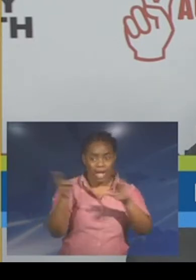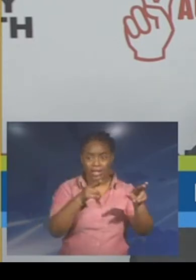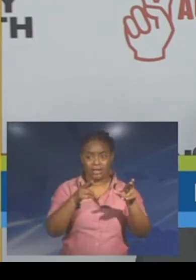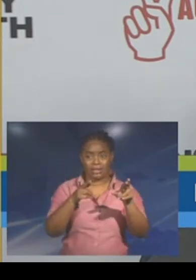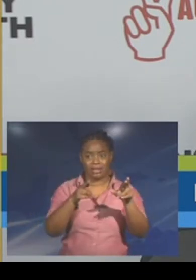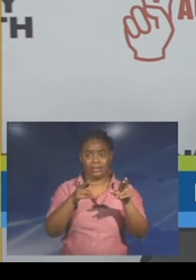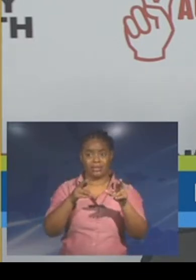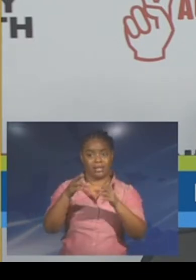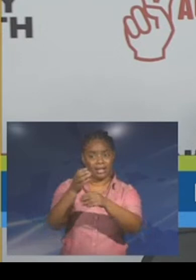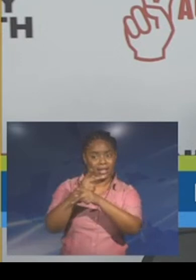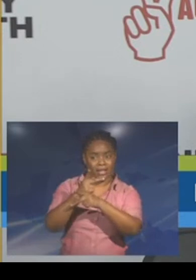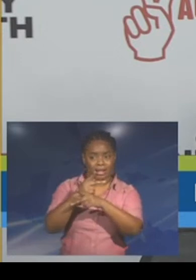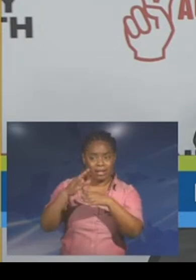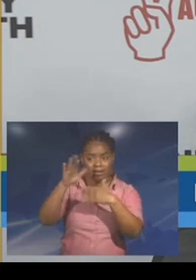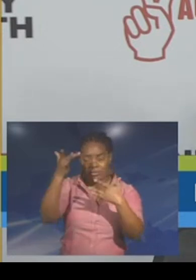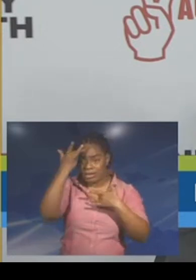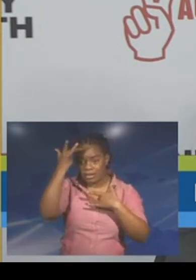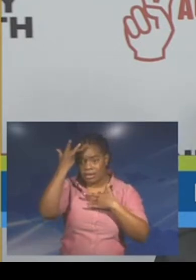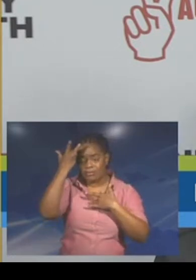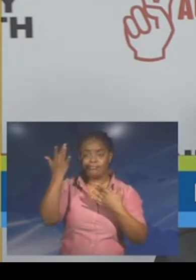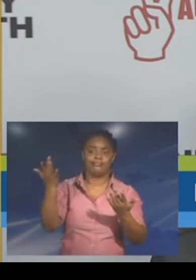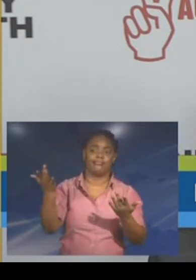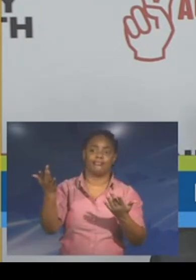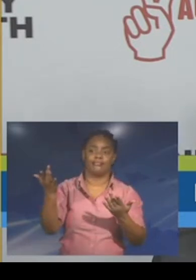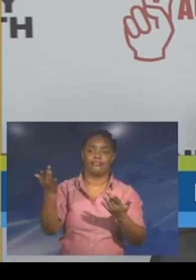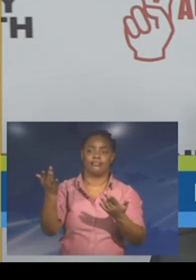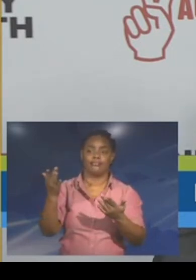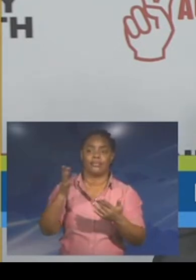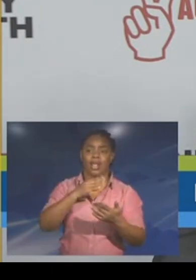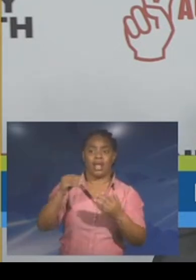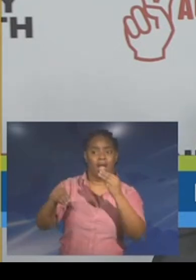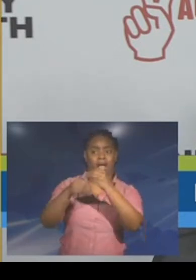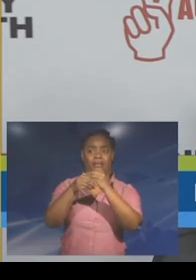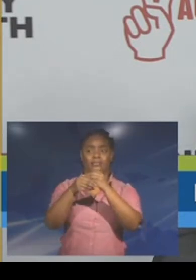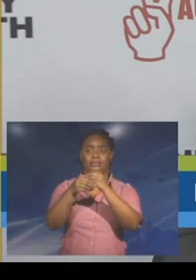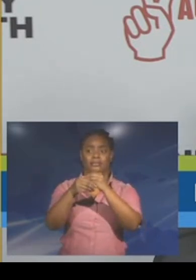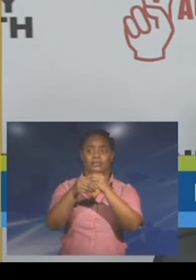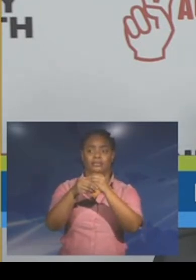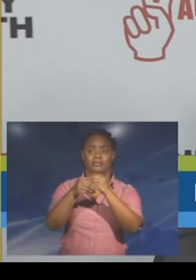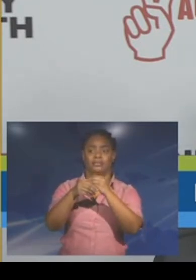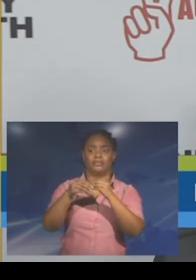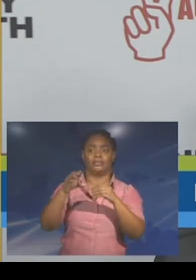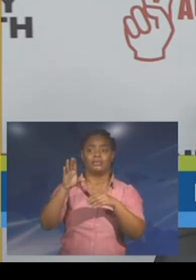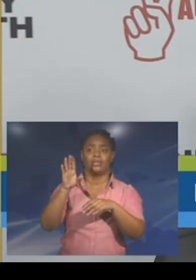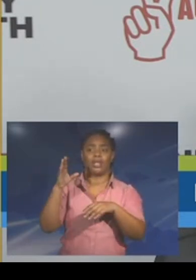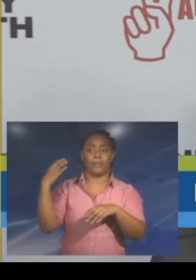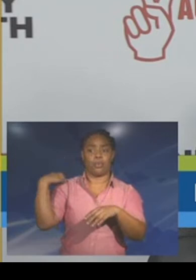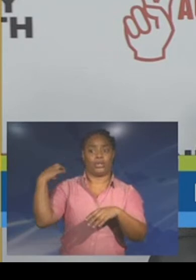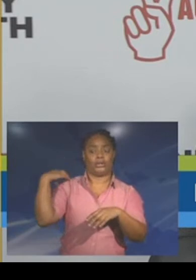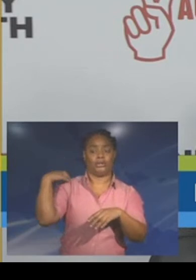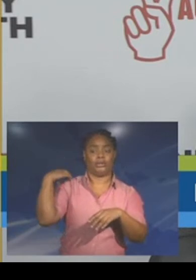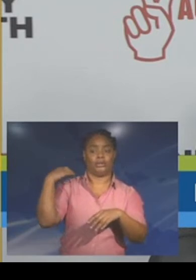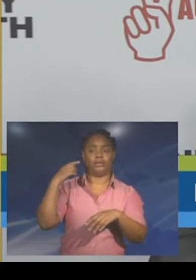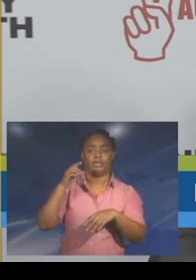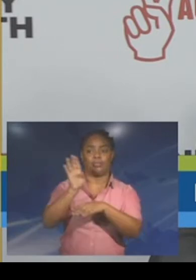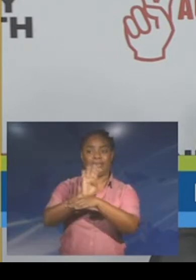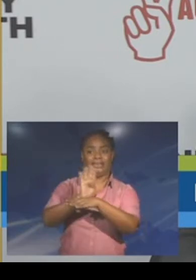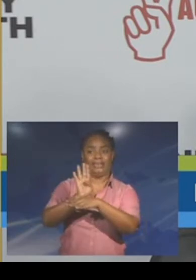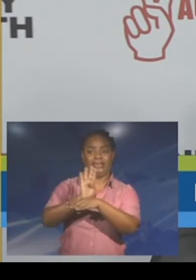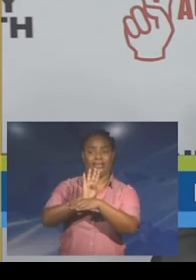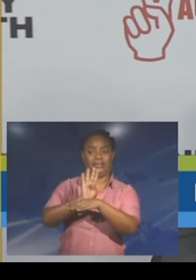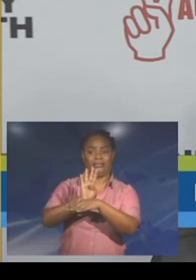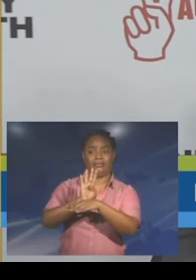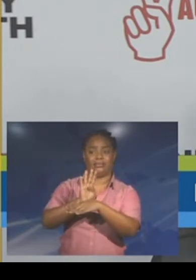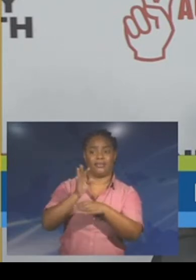will employers, if, for example, I decide I want to continue to wear a mask in my workplace, can